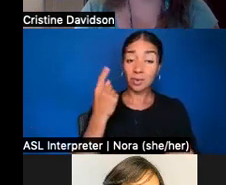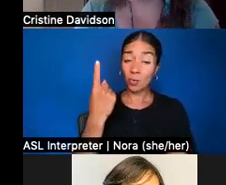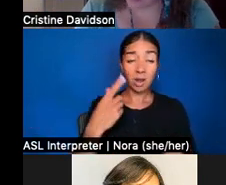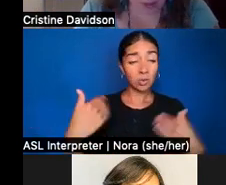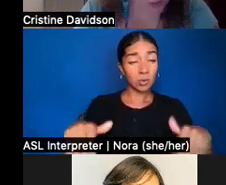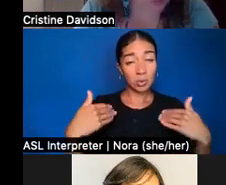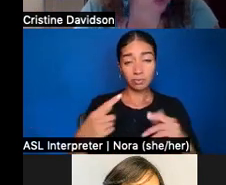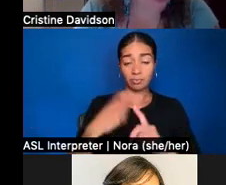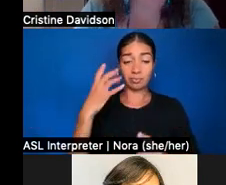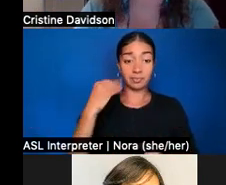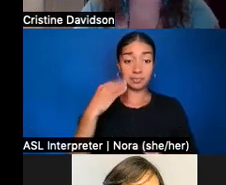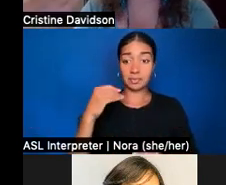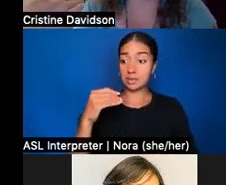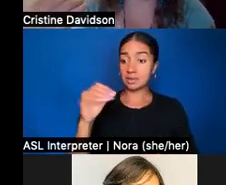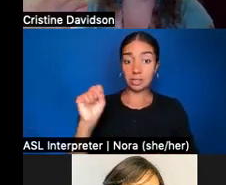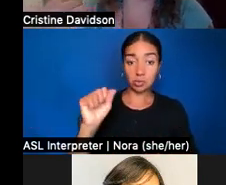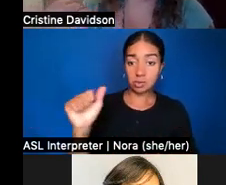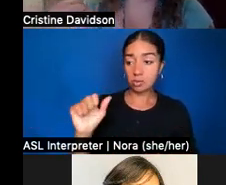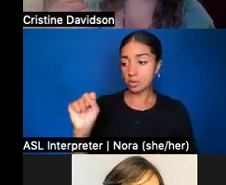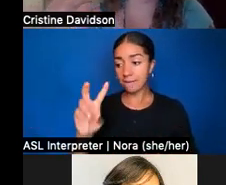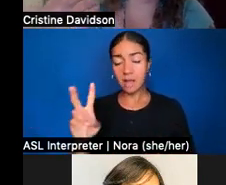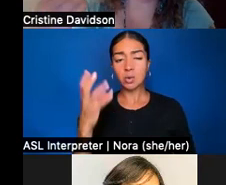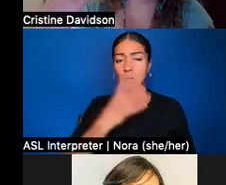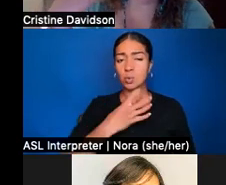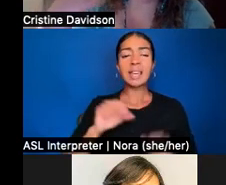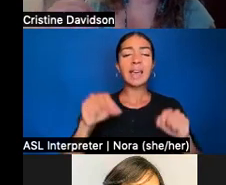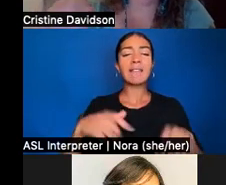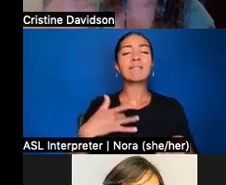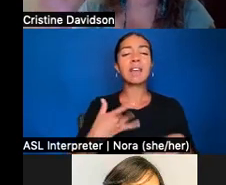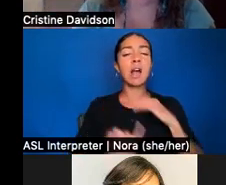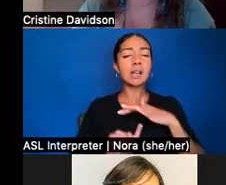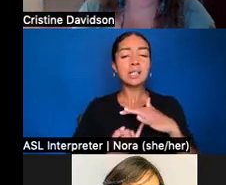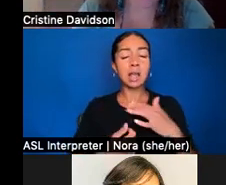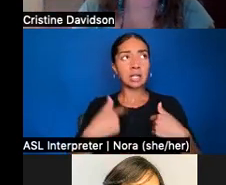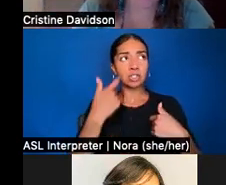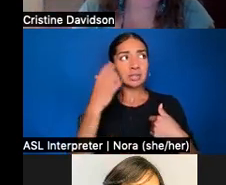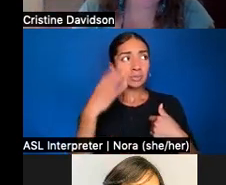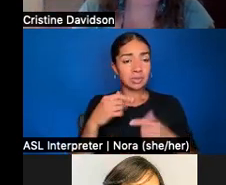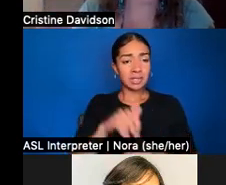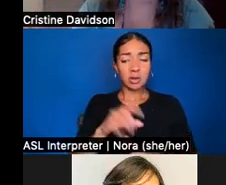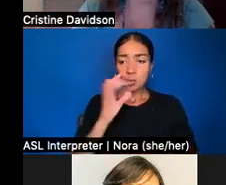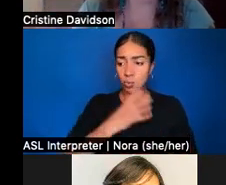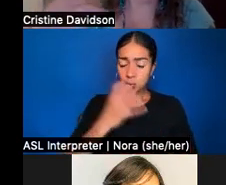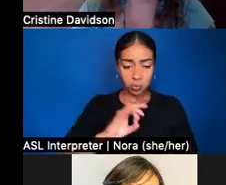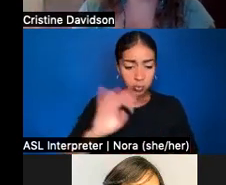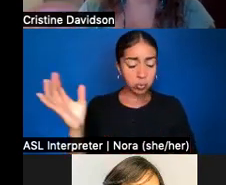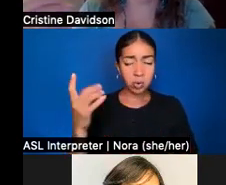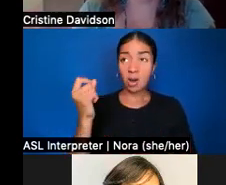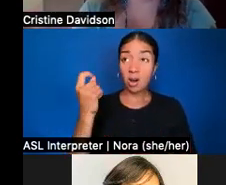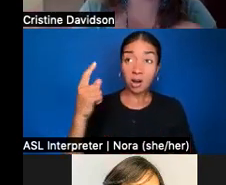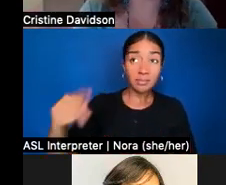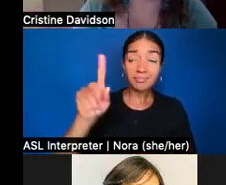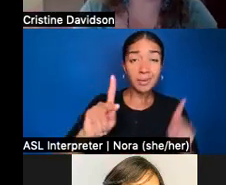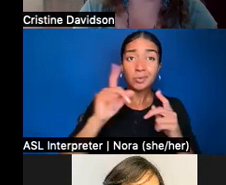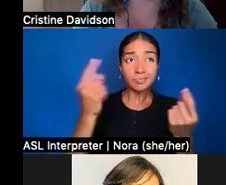nobody's going to understand what I'm going through. They're not going to understand how bad this hurts, how angry I am, all the things